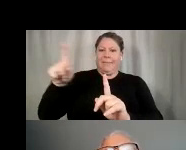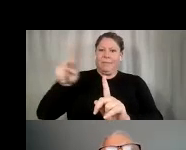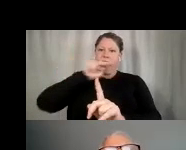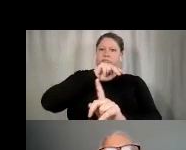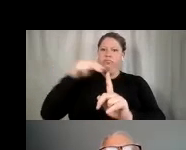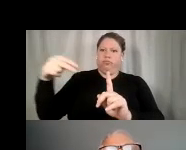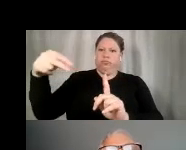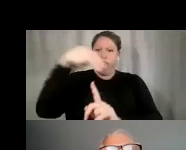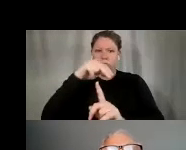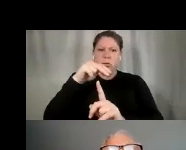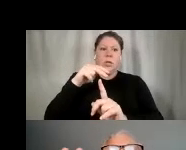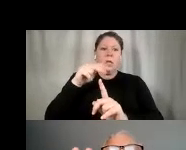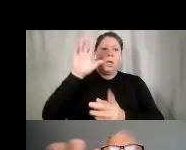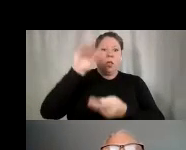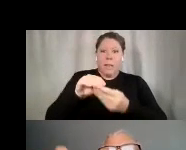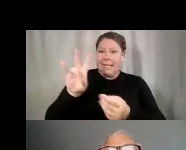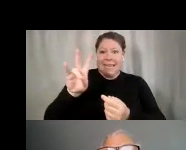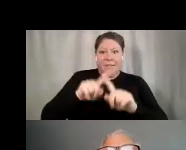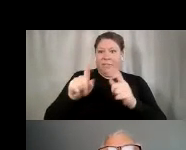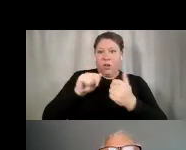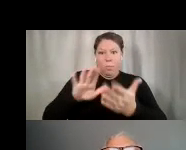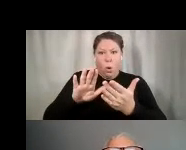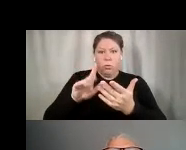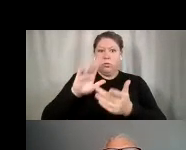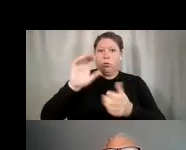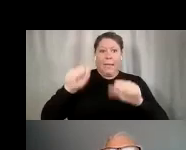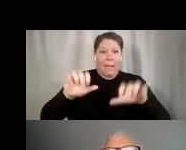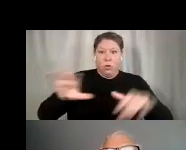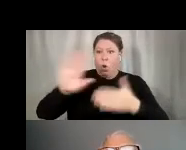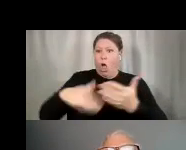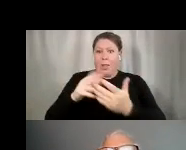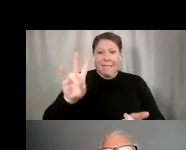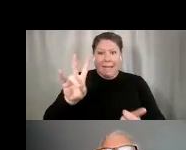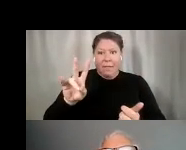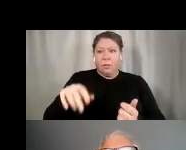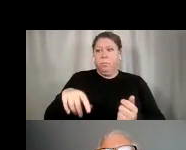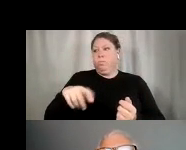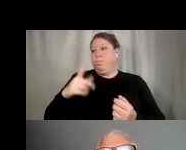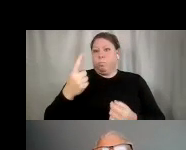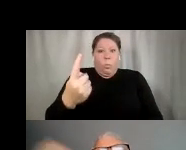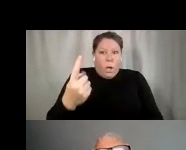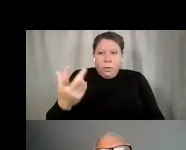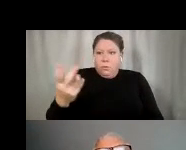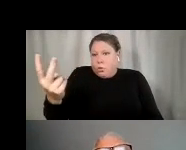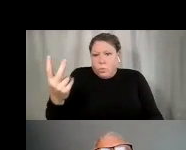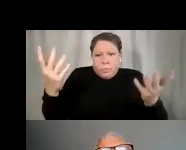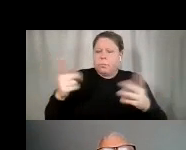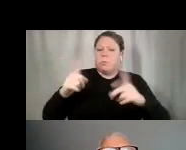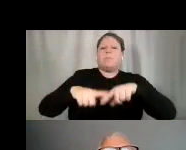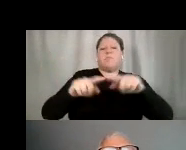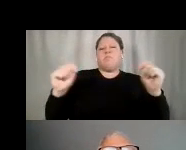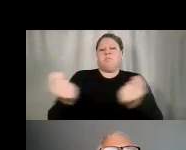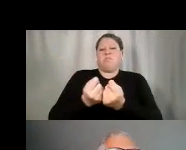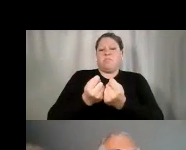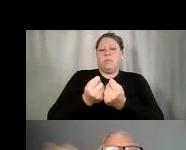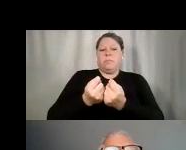to do this. You can do all 7. You can choose 1 or 2, depending on your time and depending on the audience. Sometimes you'll come up with an answer